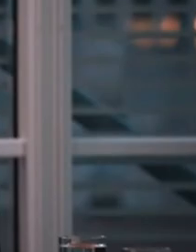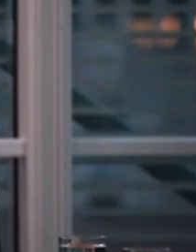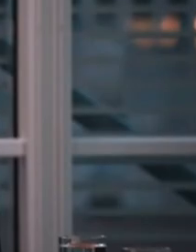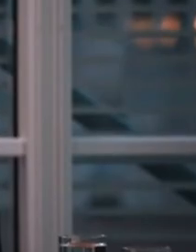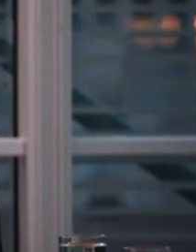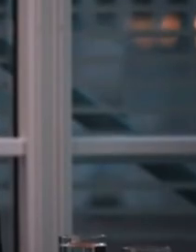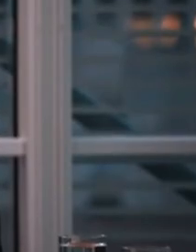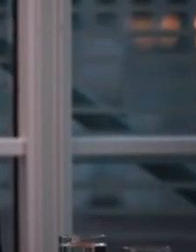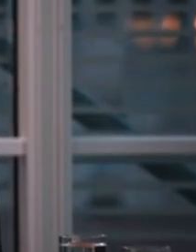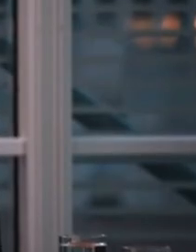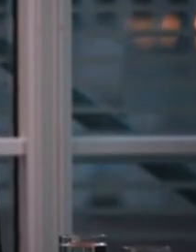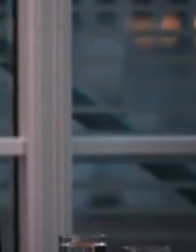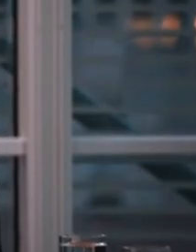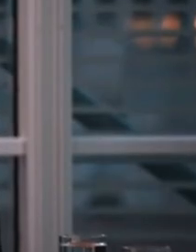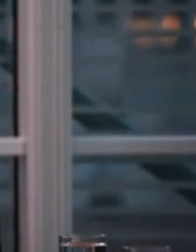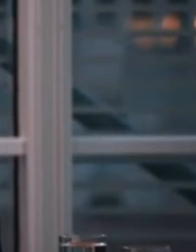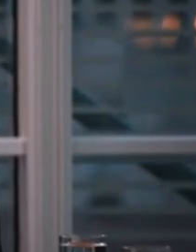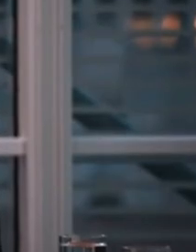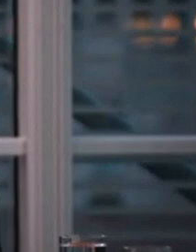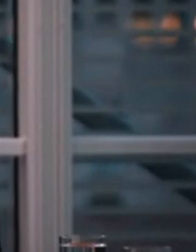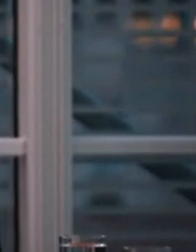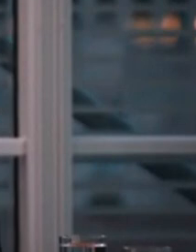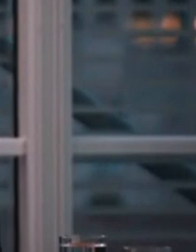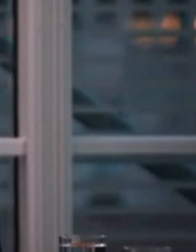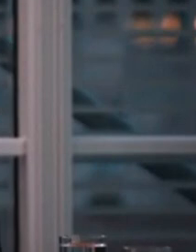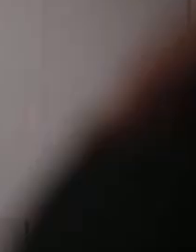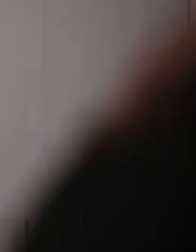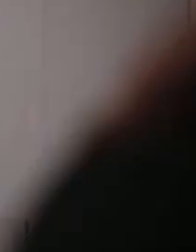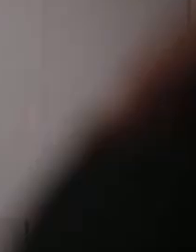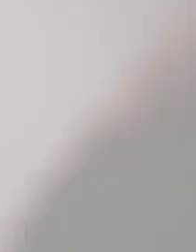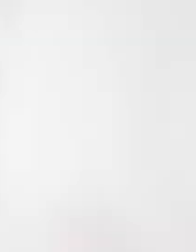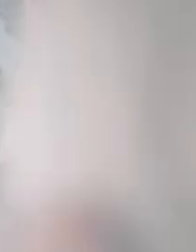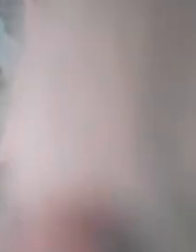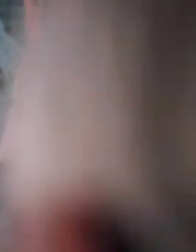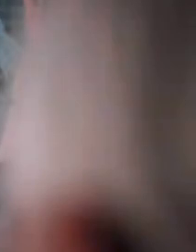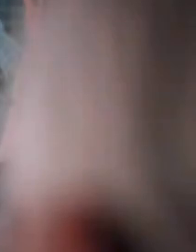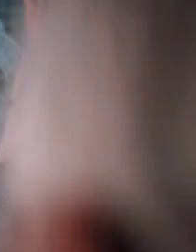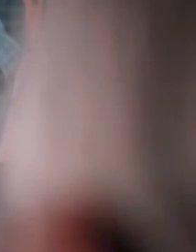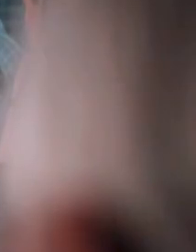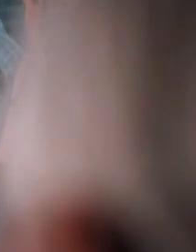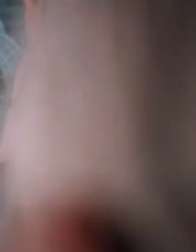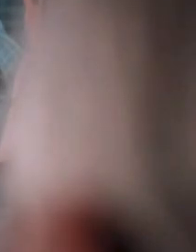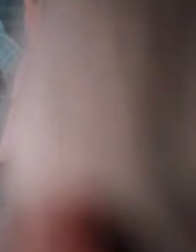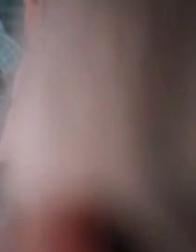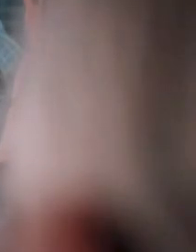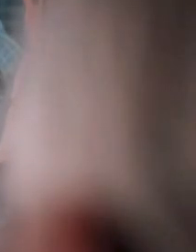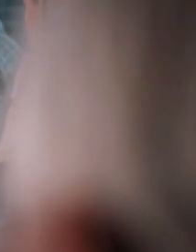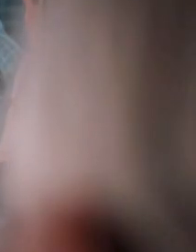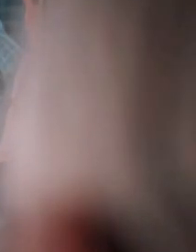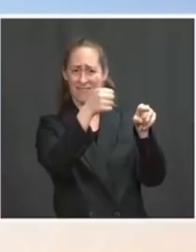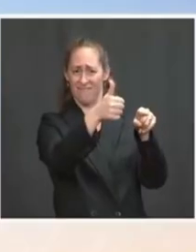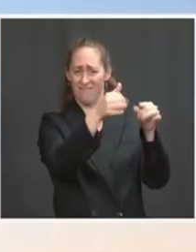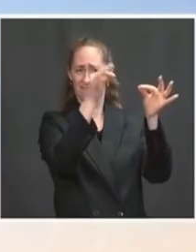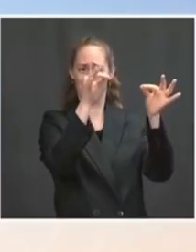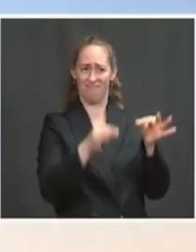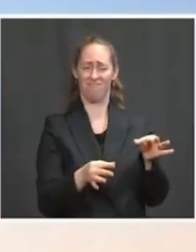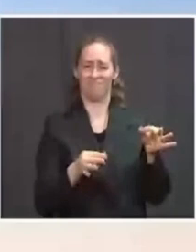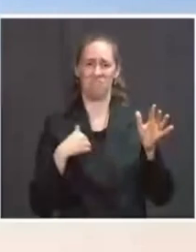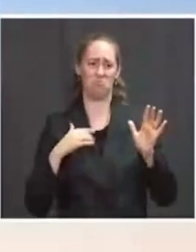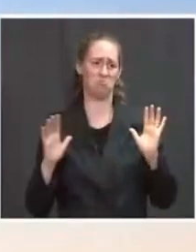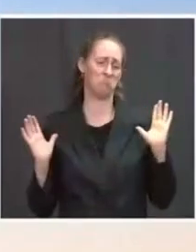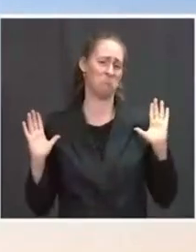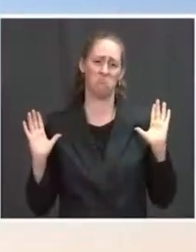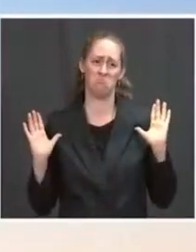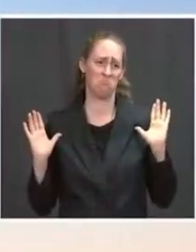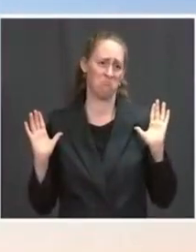I've never been a big Zuckerberg fan I think think he's a real problem section 230 should be revoked the president's view